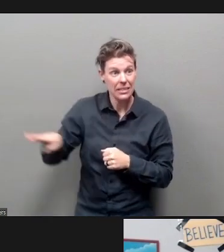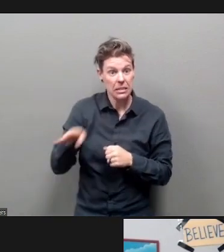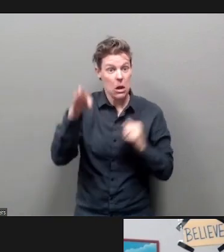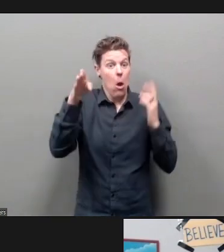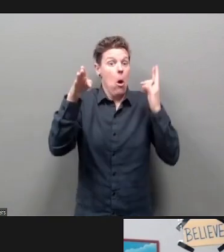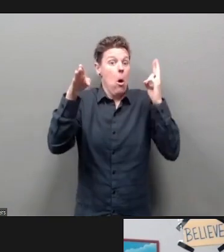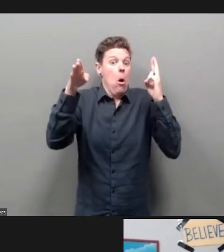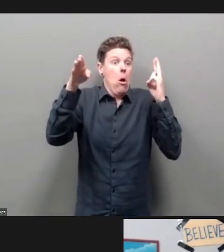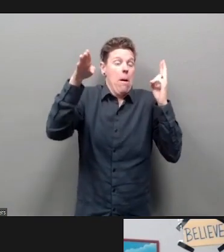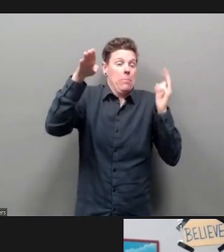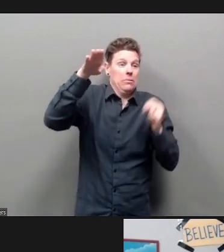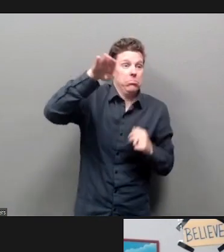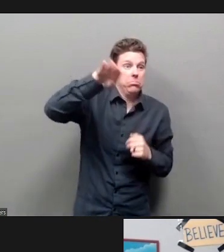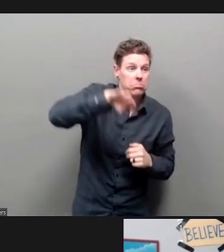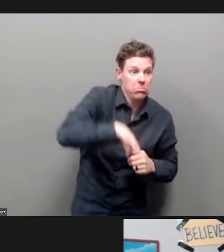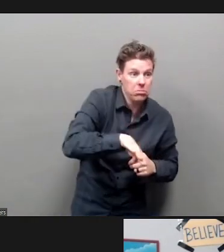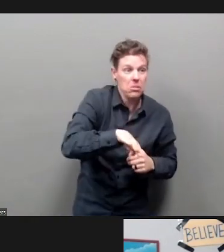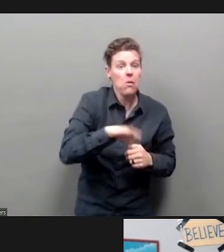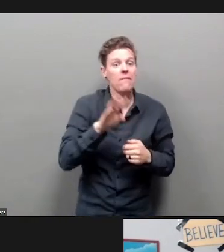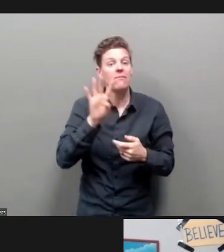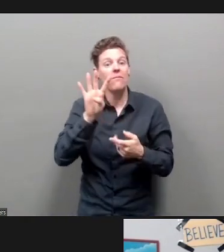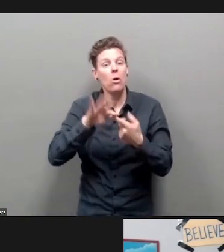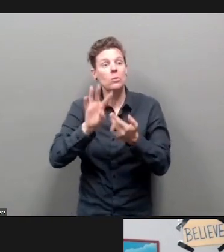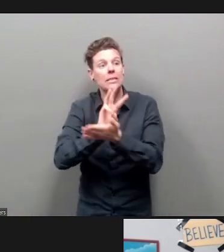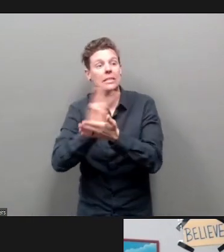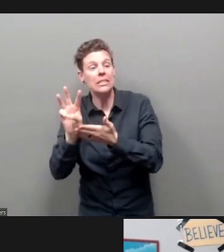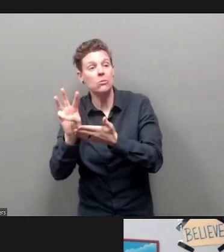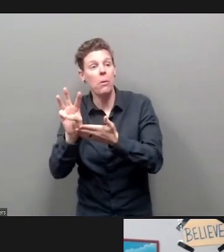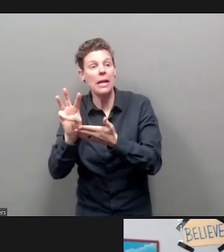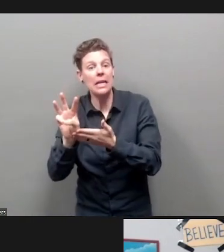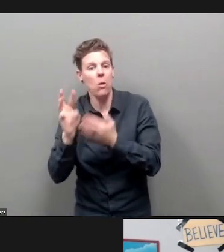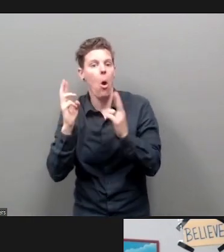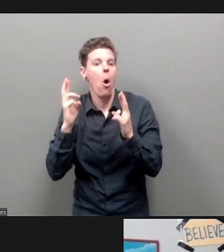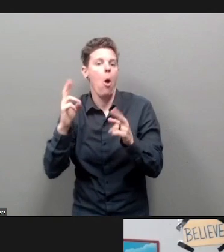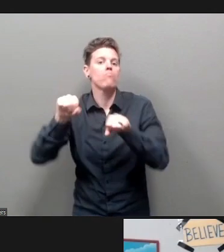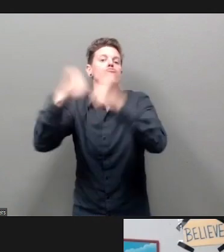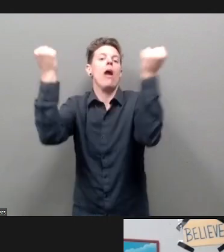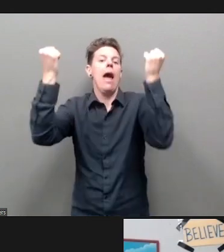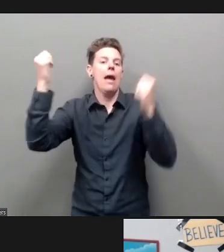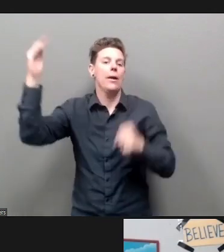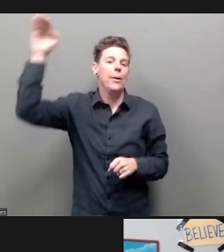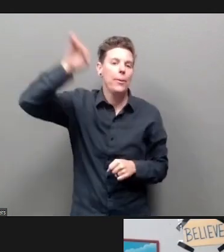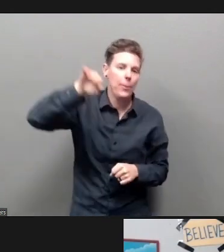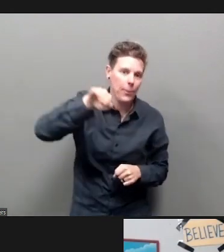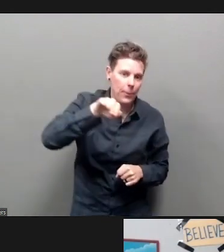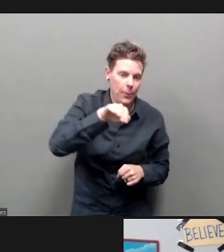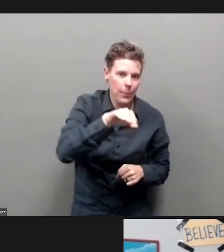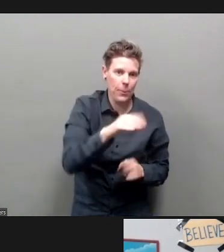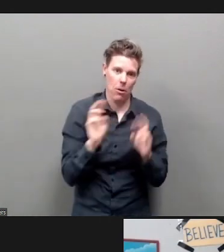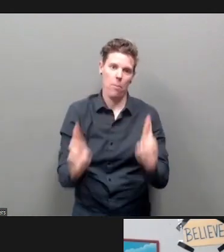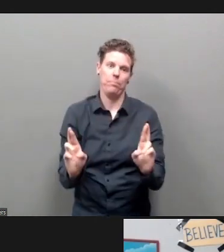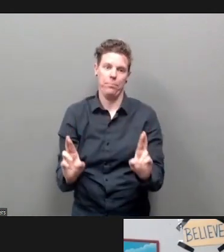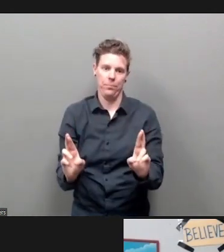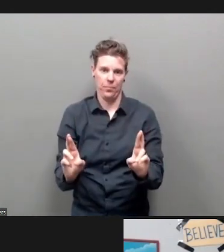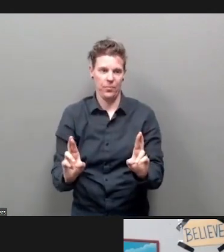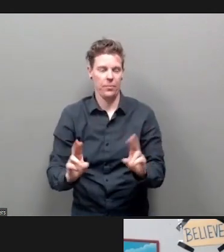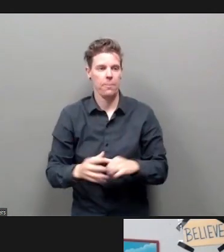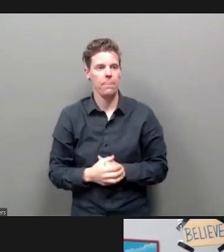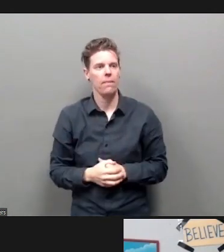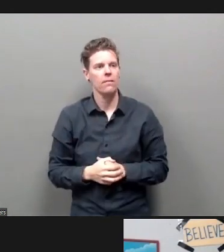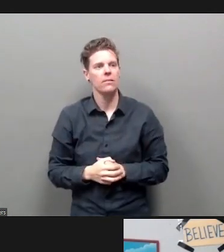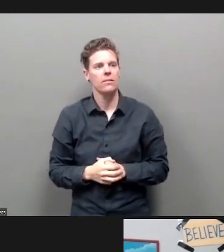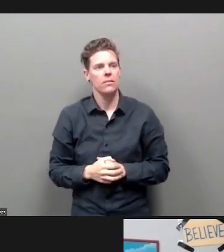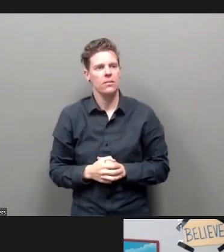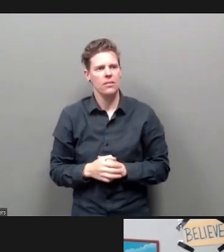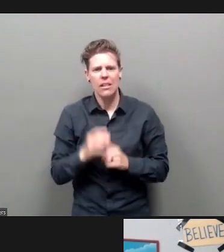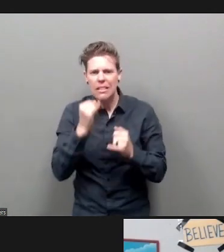and we can get through the other side of it. That would be good, but we are really looking at it. And I think the last part of your question is